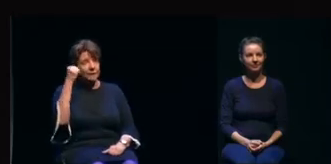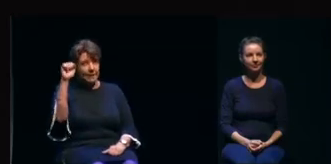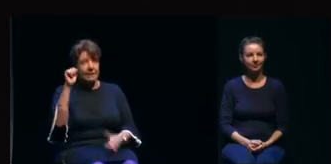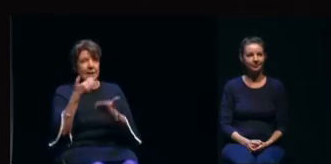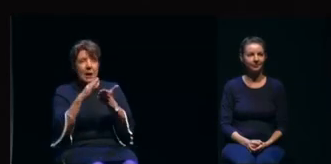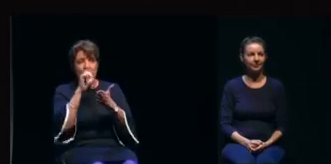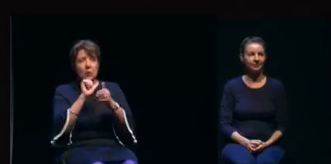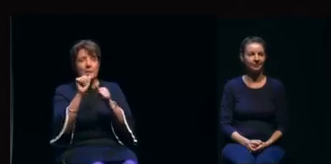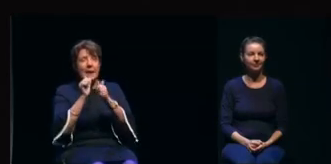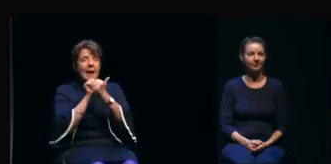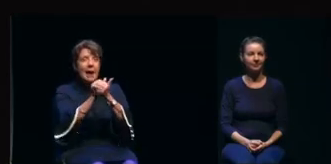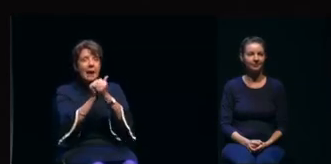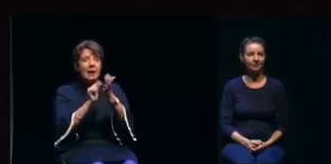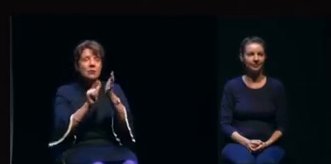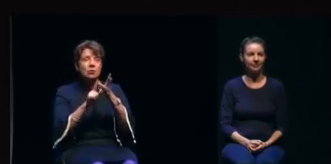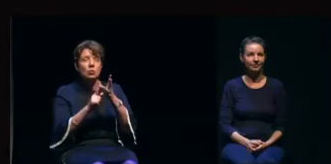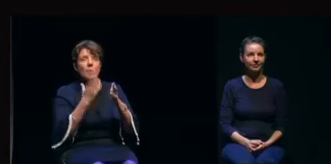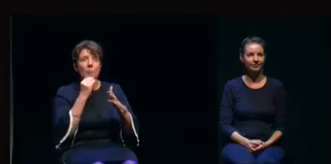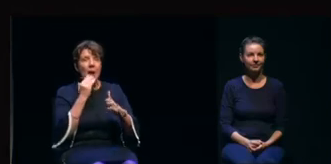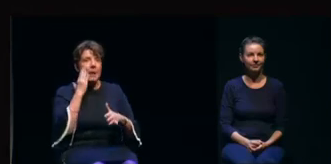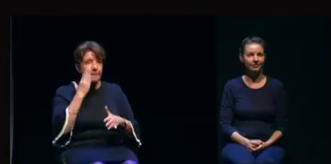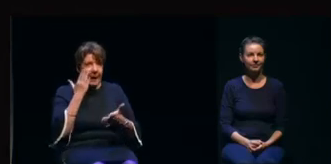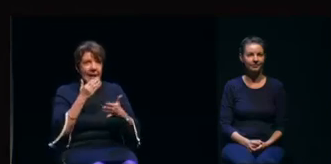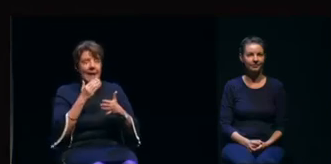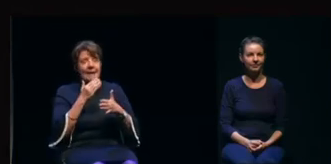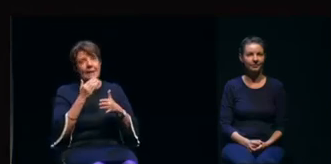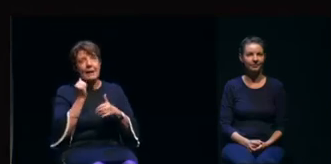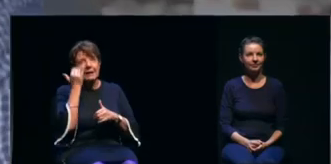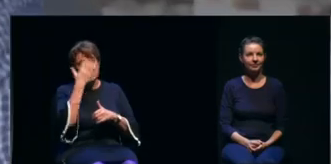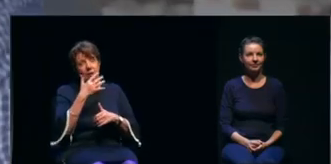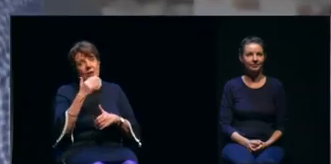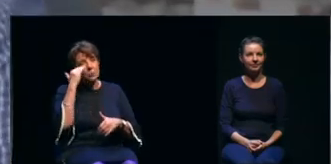be a better ally to brown, black, and Indigenous women?